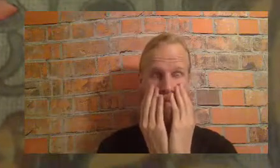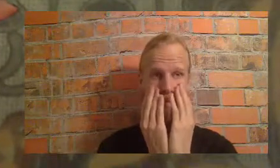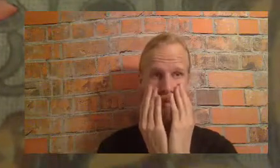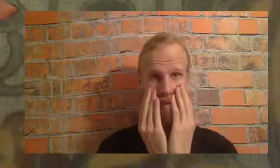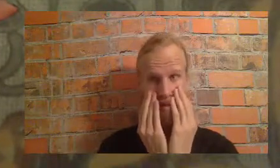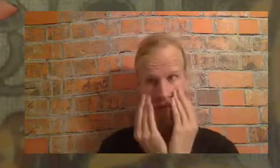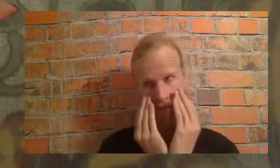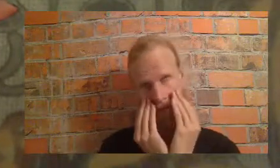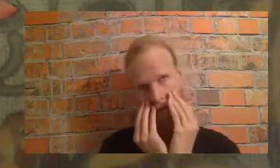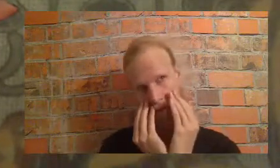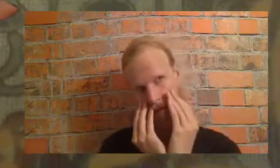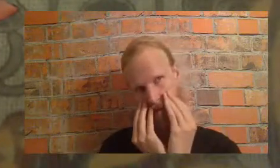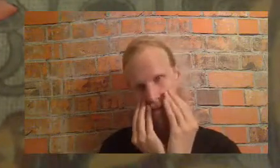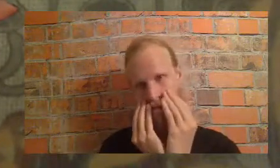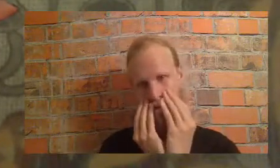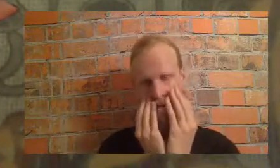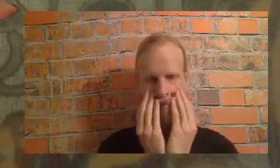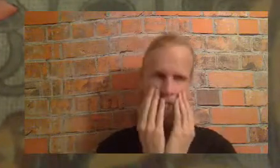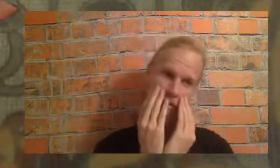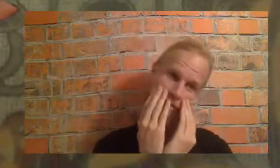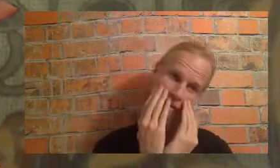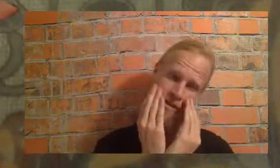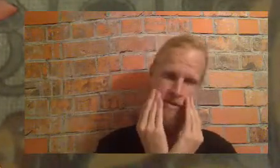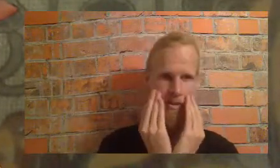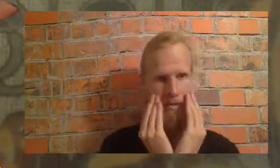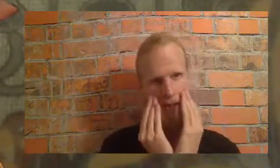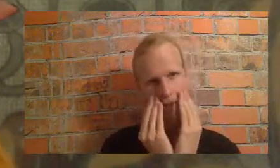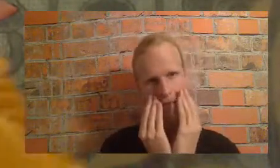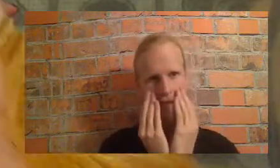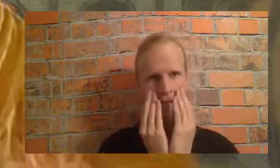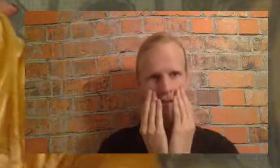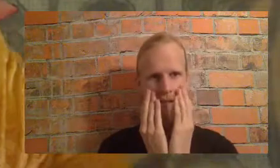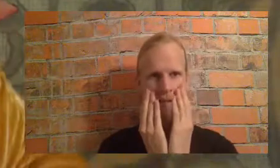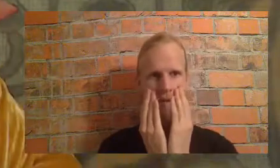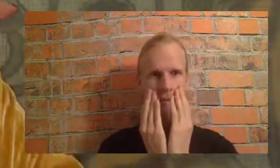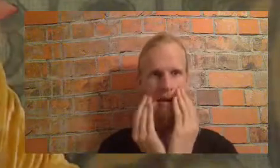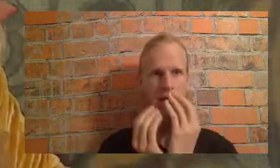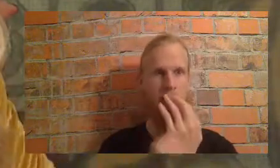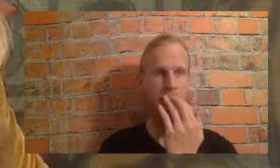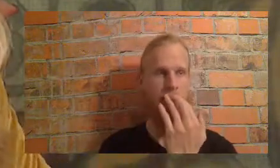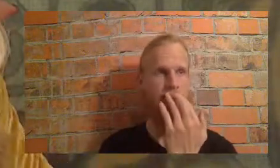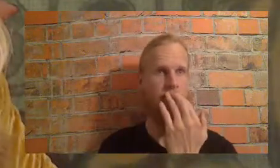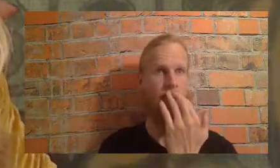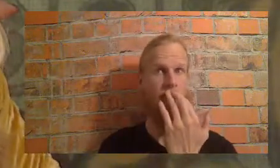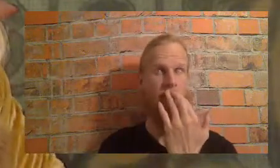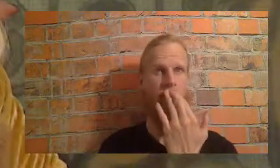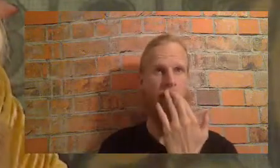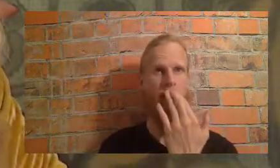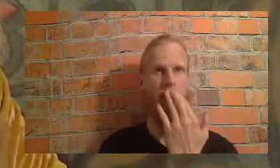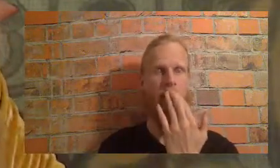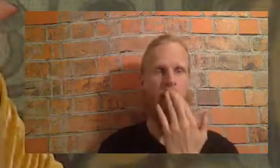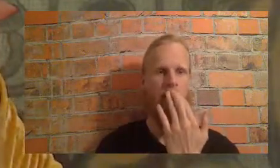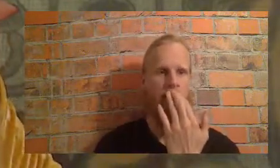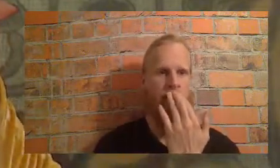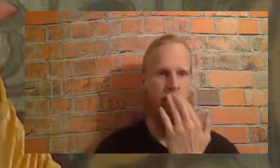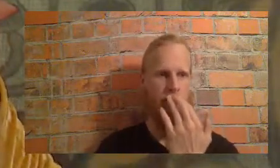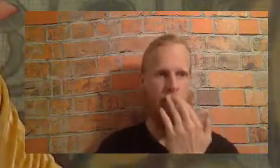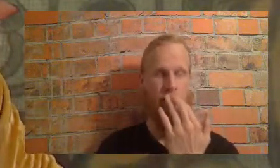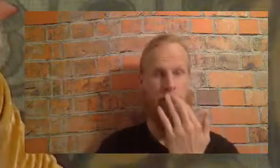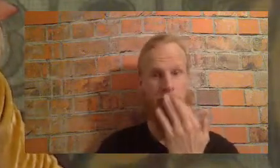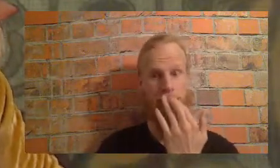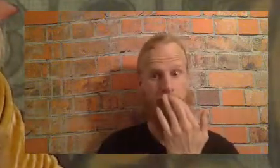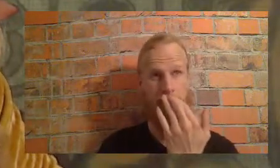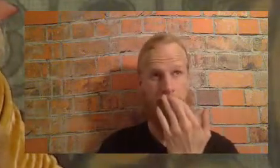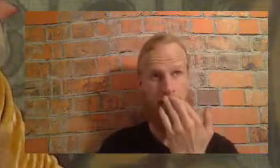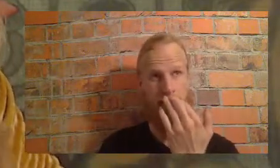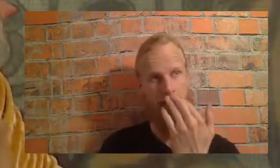that's stuck in my body. Tapping under the nose, even if it is their fault. And it